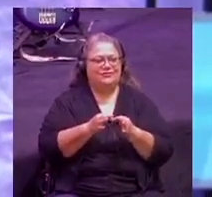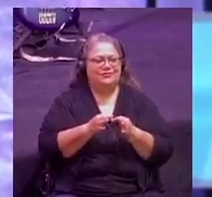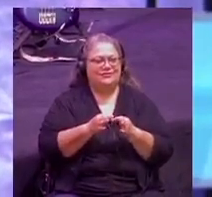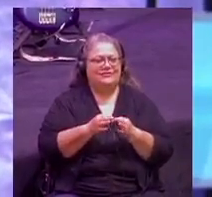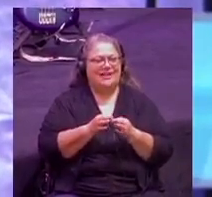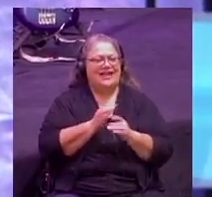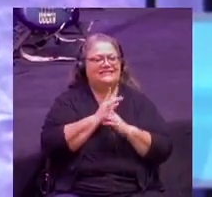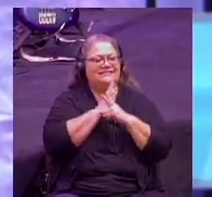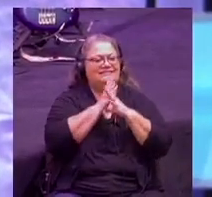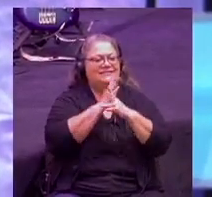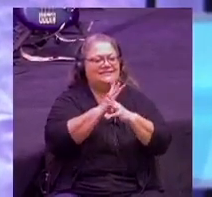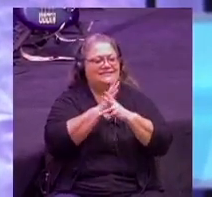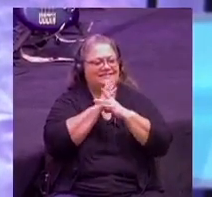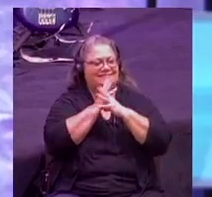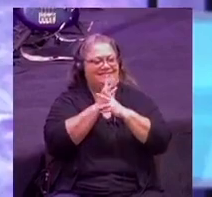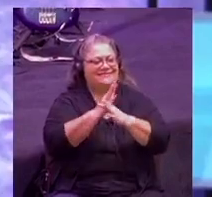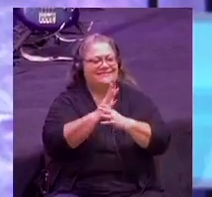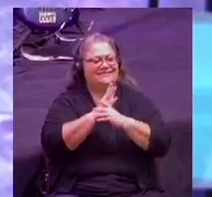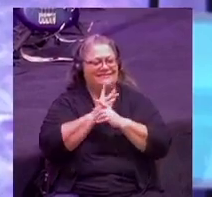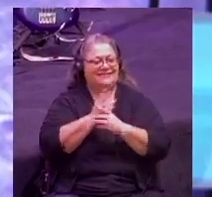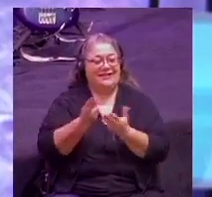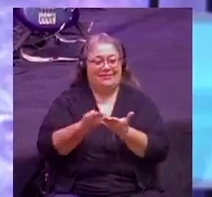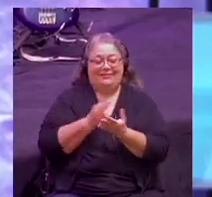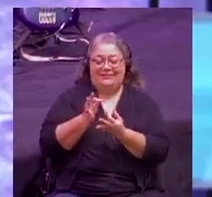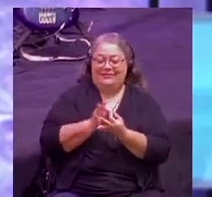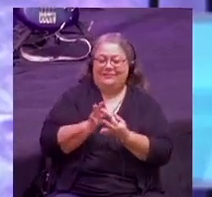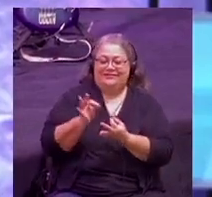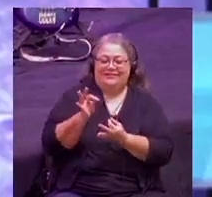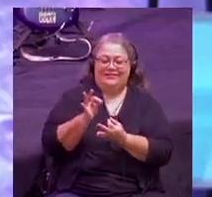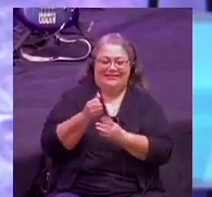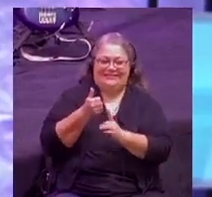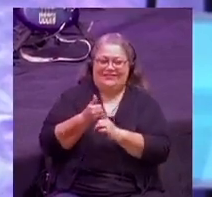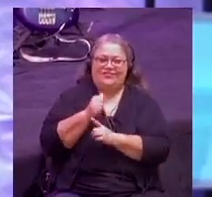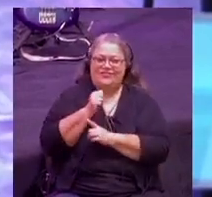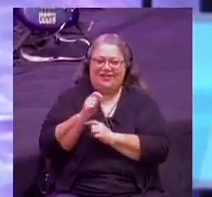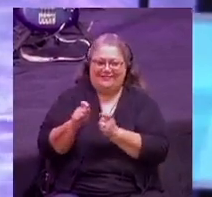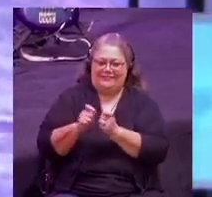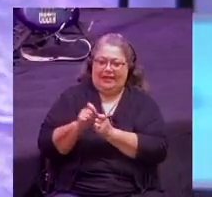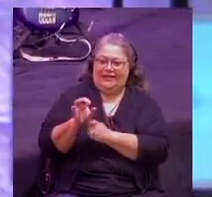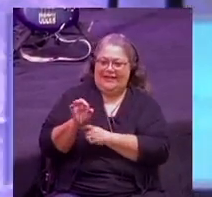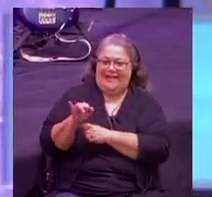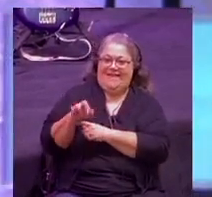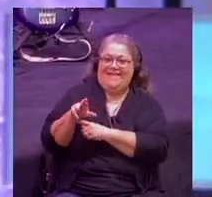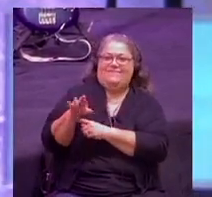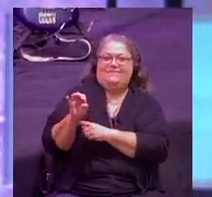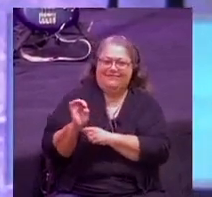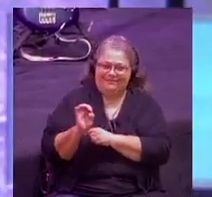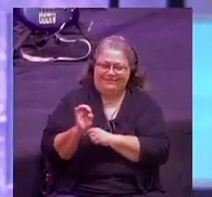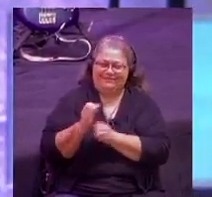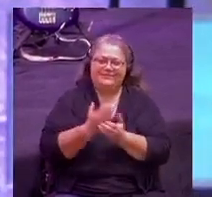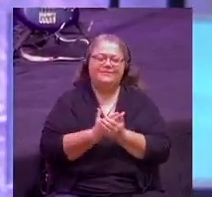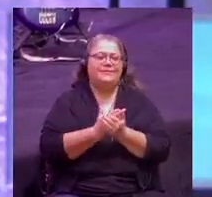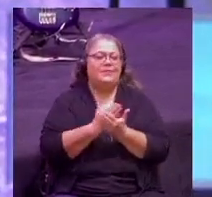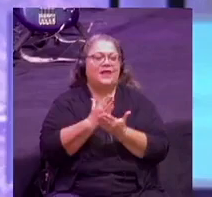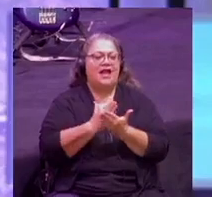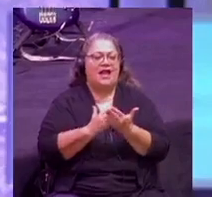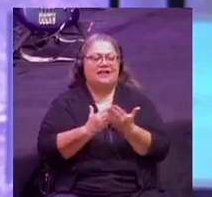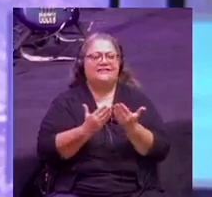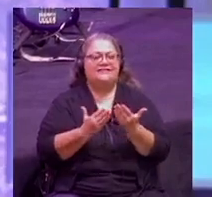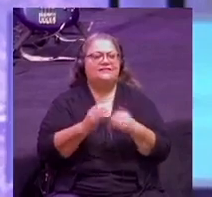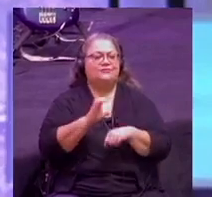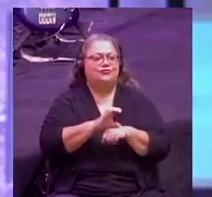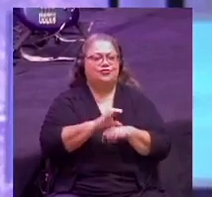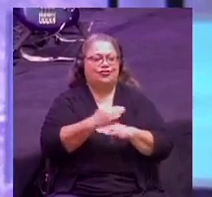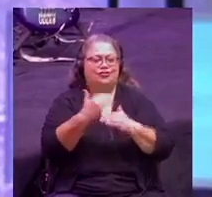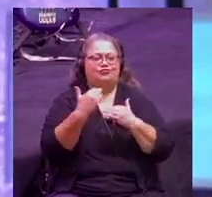fire. But the Holy Spirit is not a fire. Some denominations limit the Holy Spirit to a